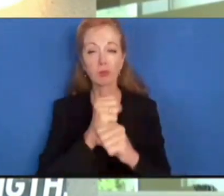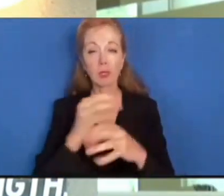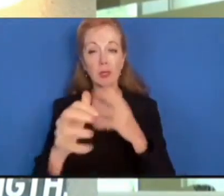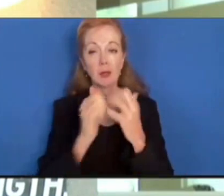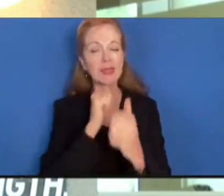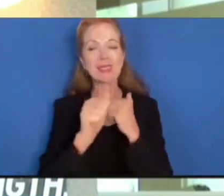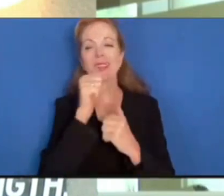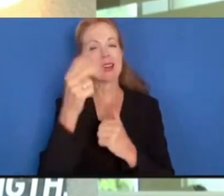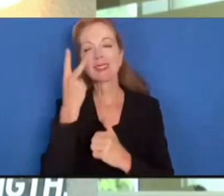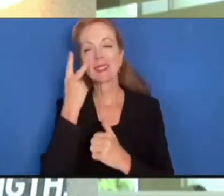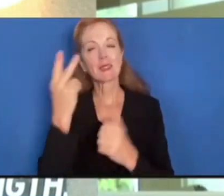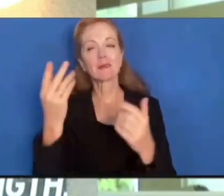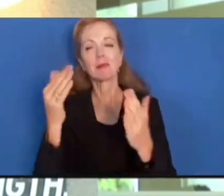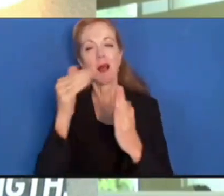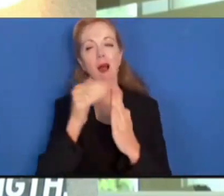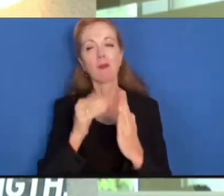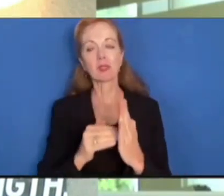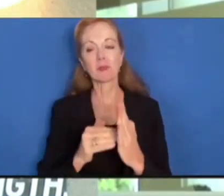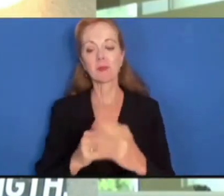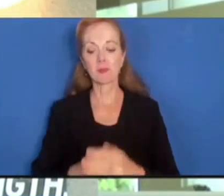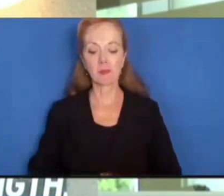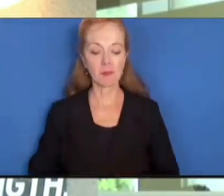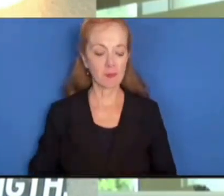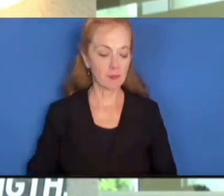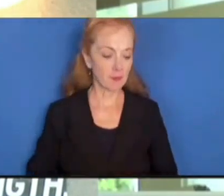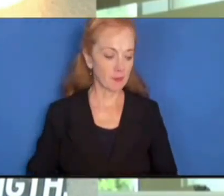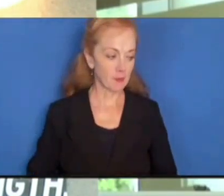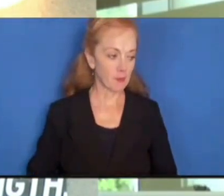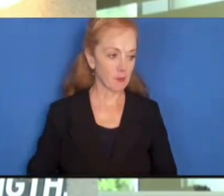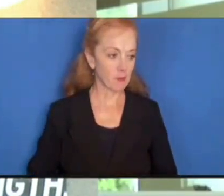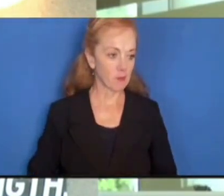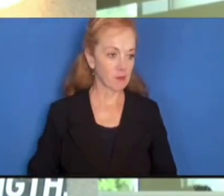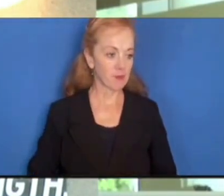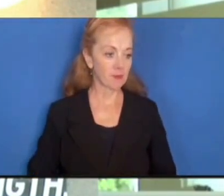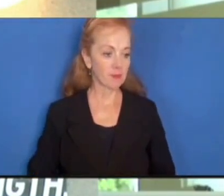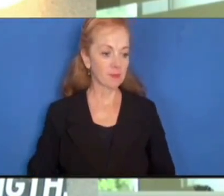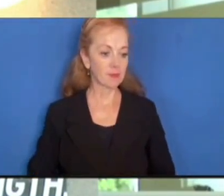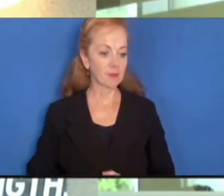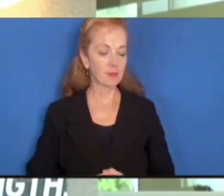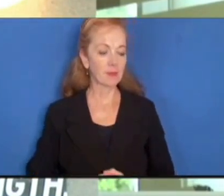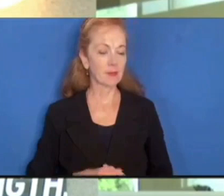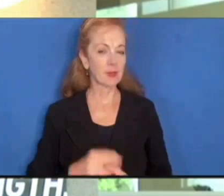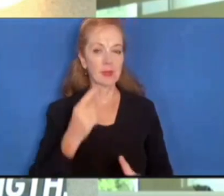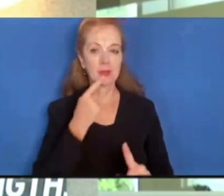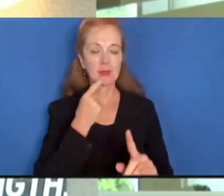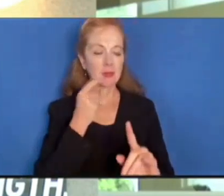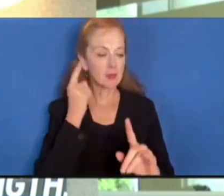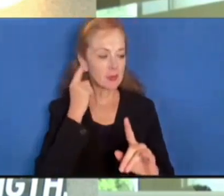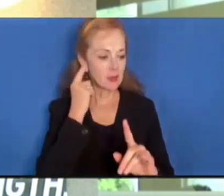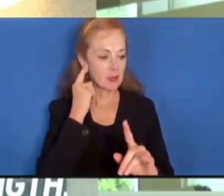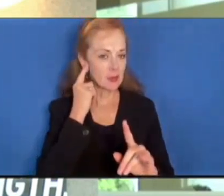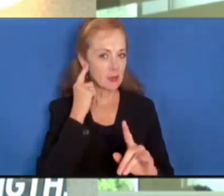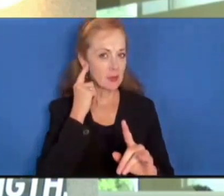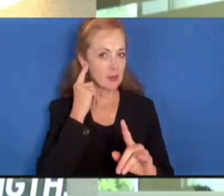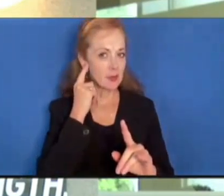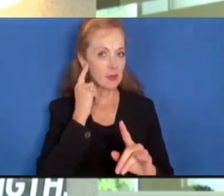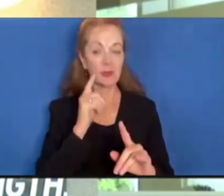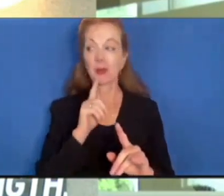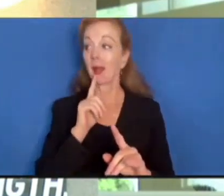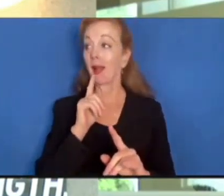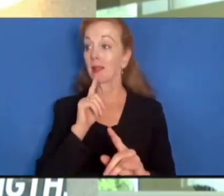And is it last week you said you talked about that? Was that a house that this thing was found at, and who put it there? It was actually